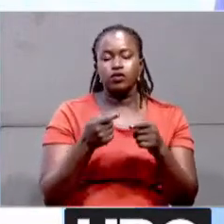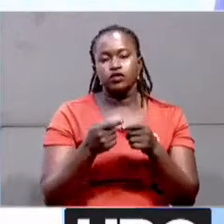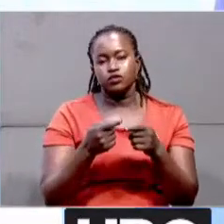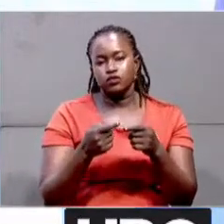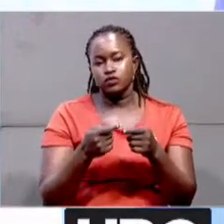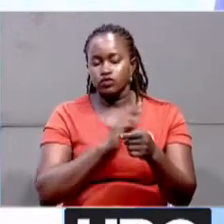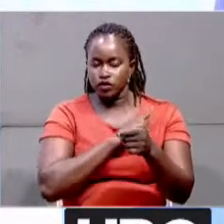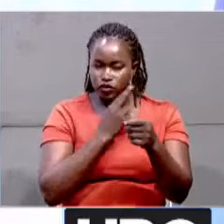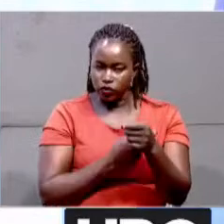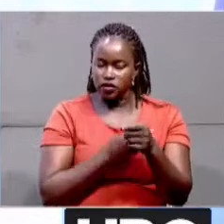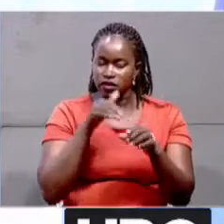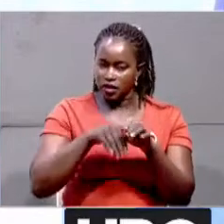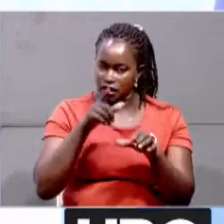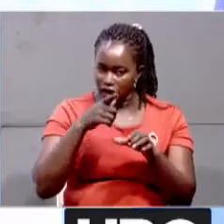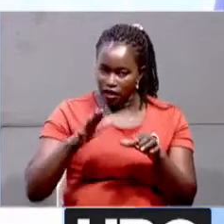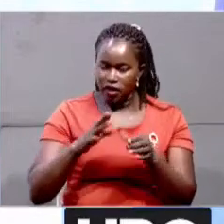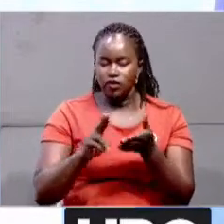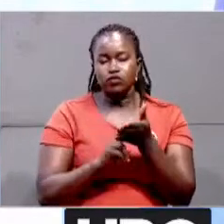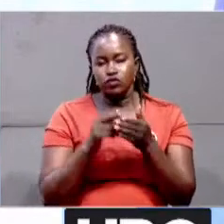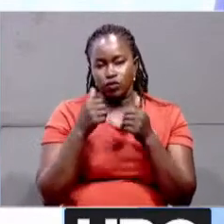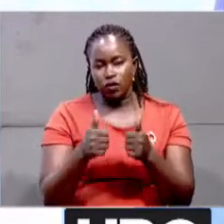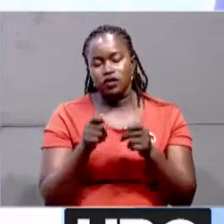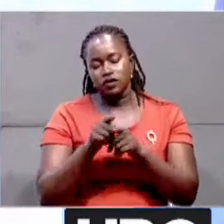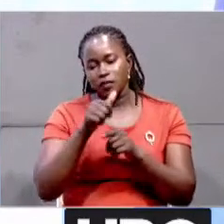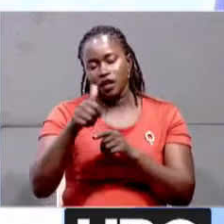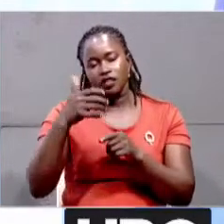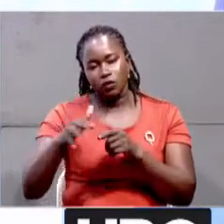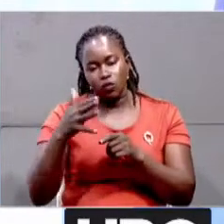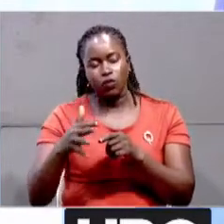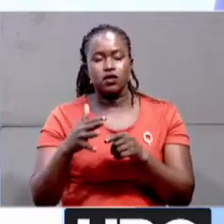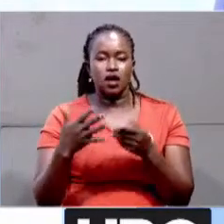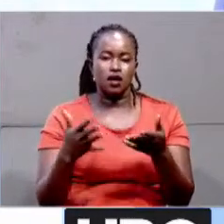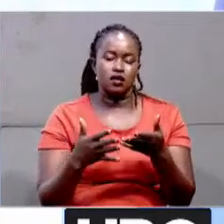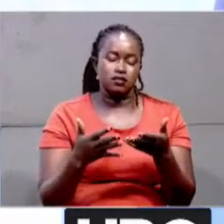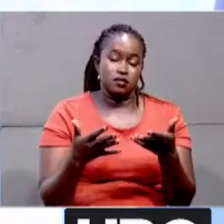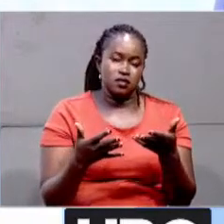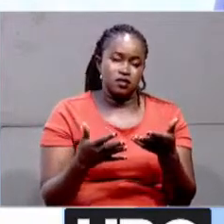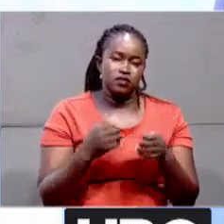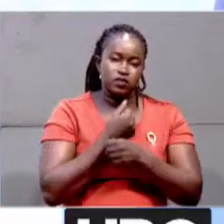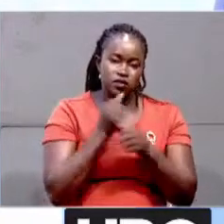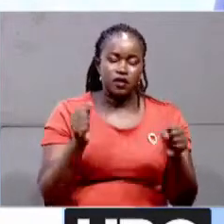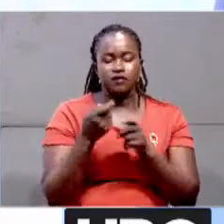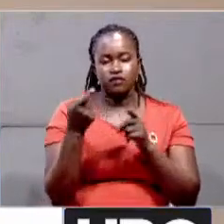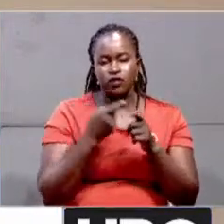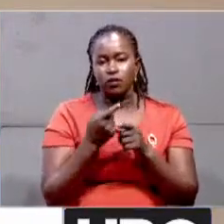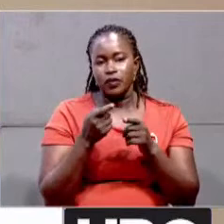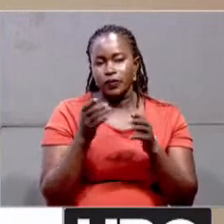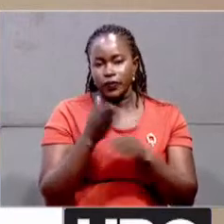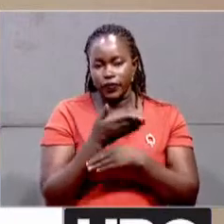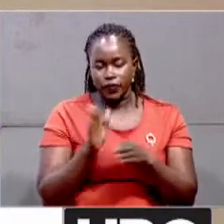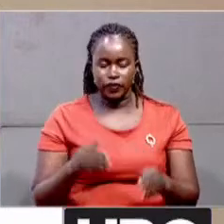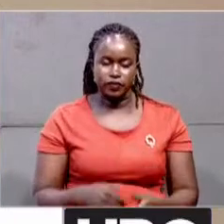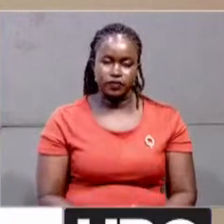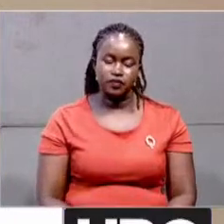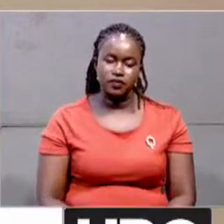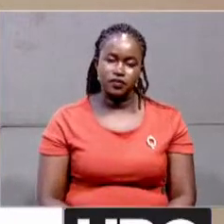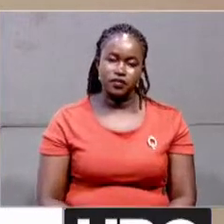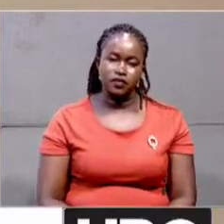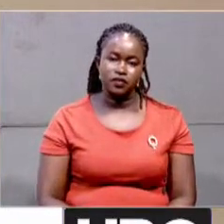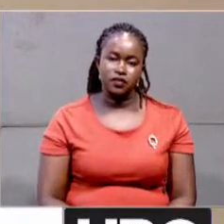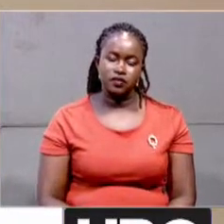utilization of Lake Victoria and other water bodies to benefit to save them from depletion.